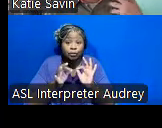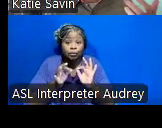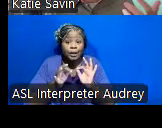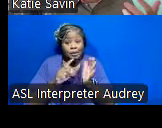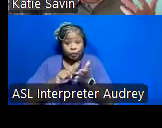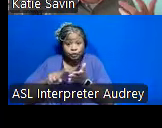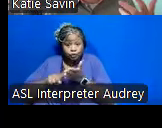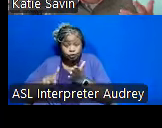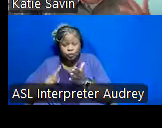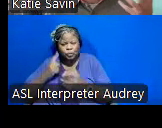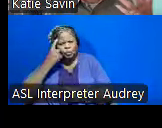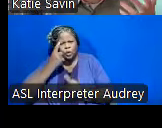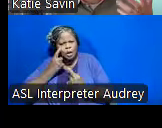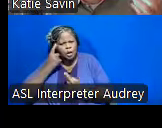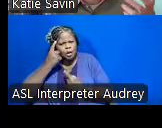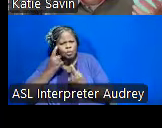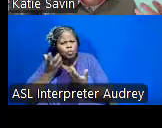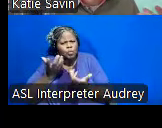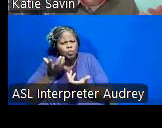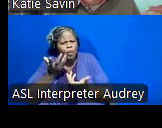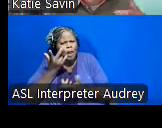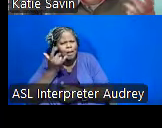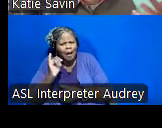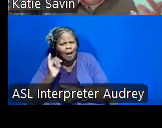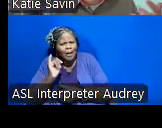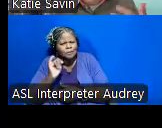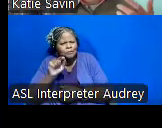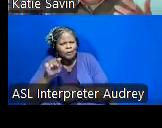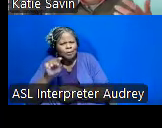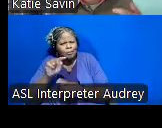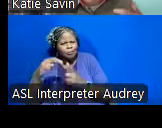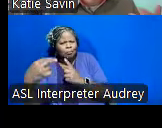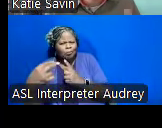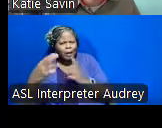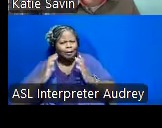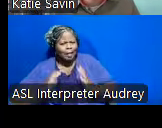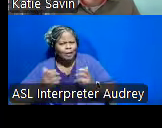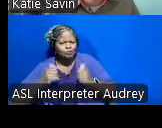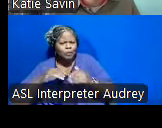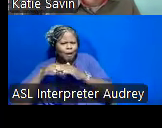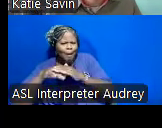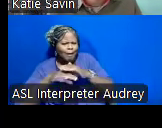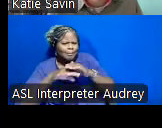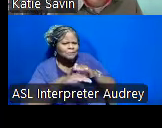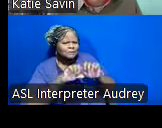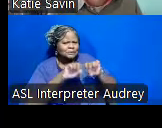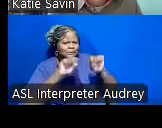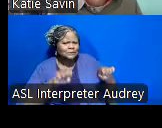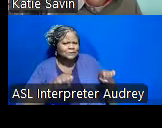researchers also wondered, what must it be like to be a client attempting to access these systems?